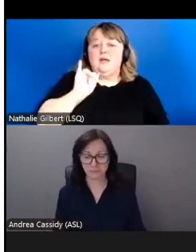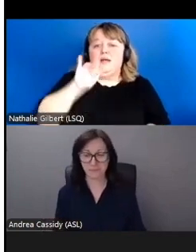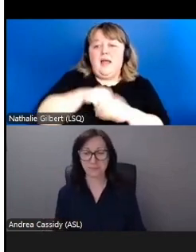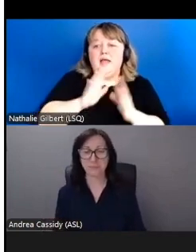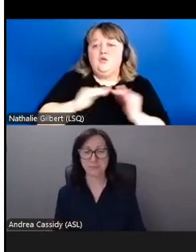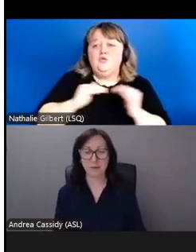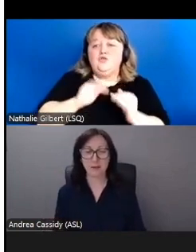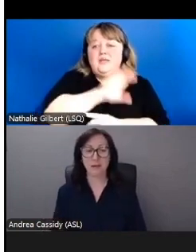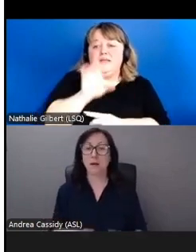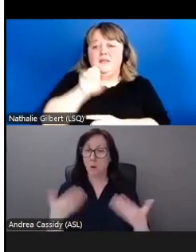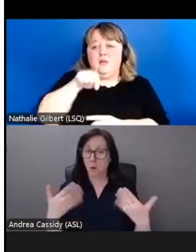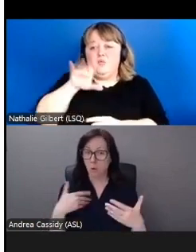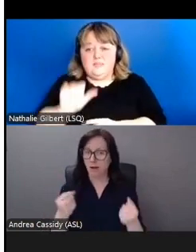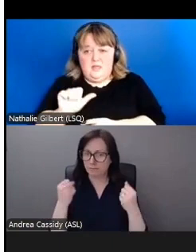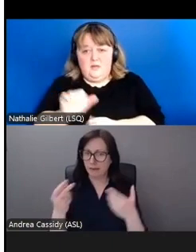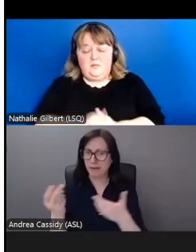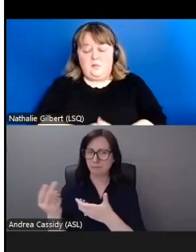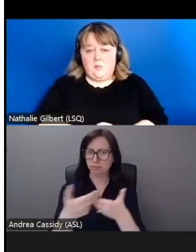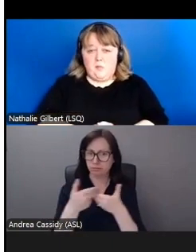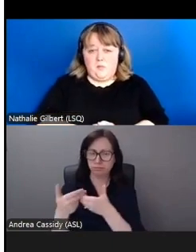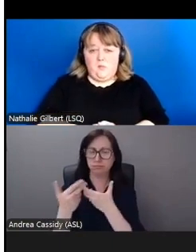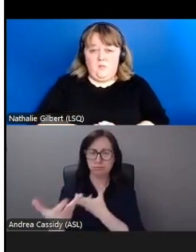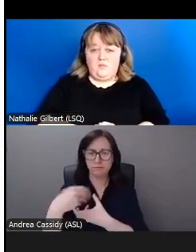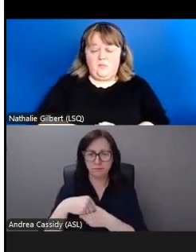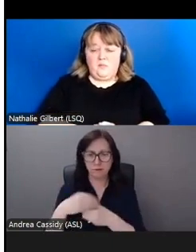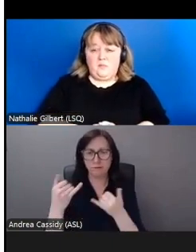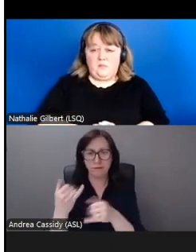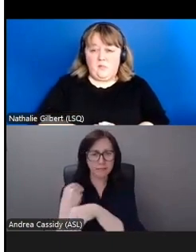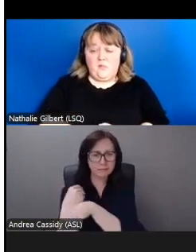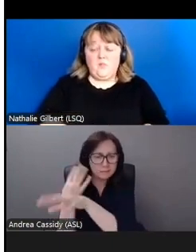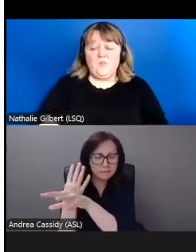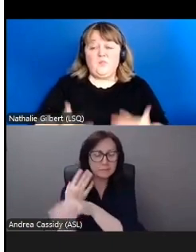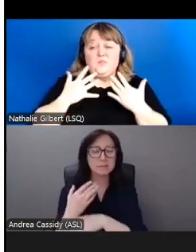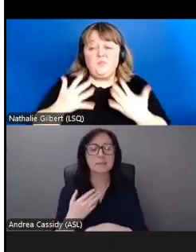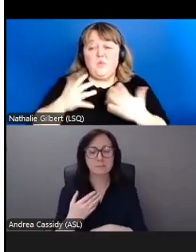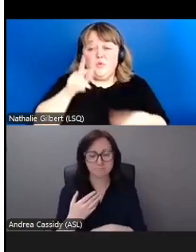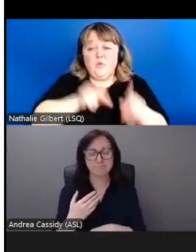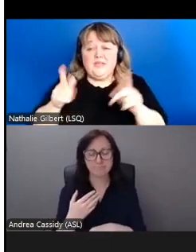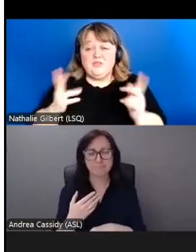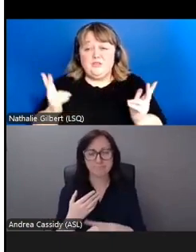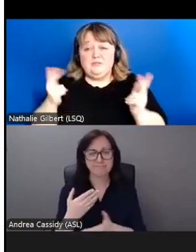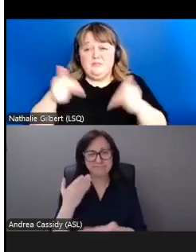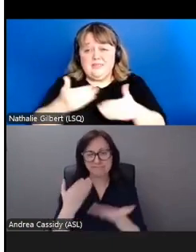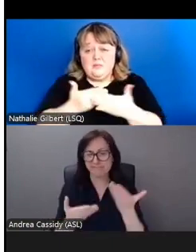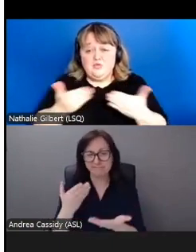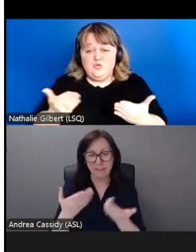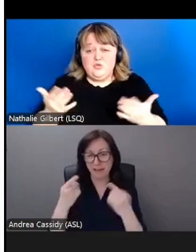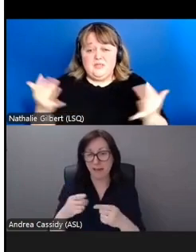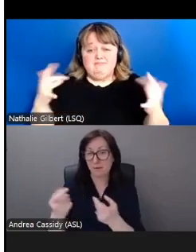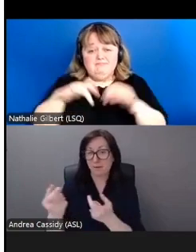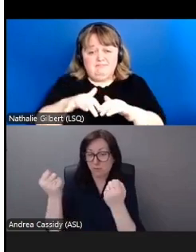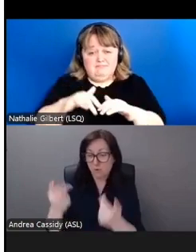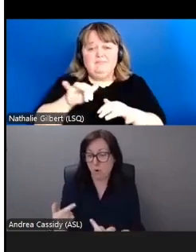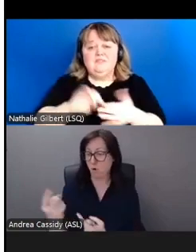Because of the large number of people participating in today's webinar, it may not be possible to respond